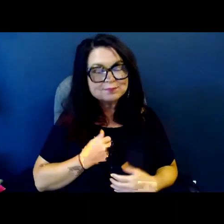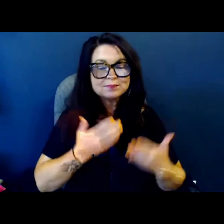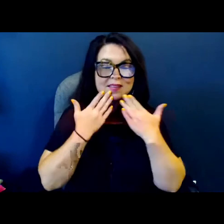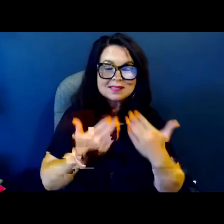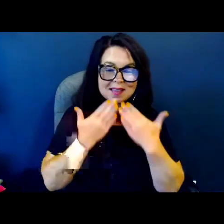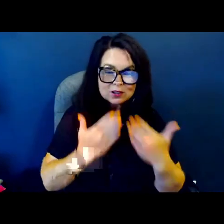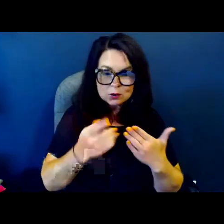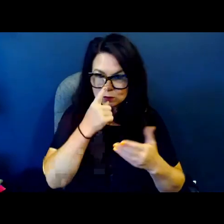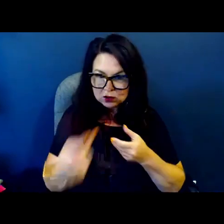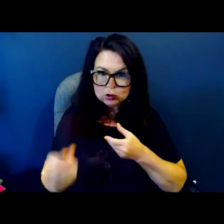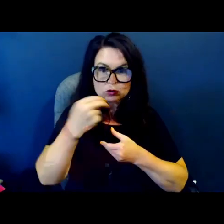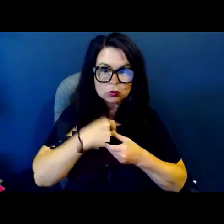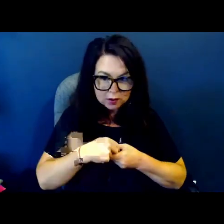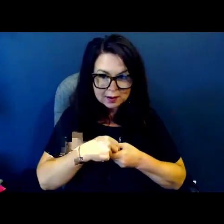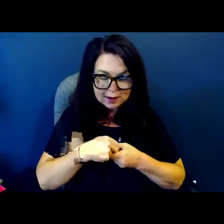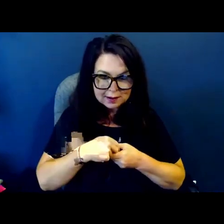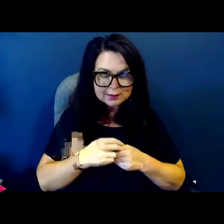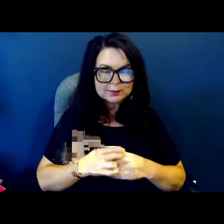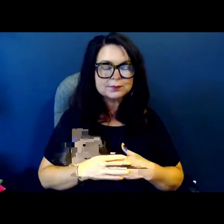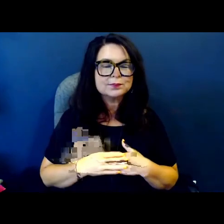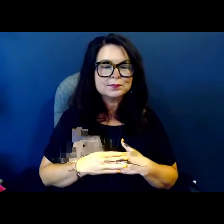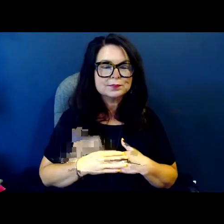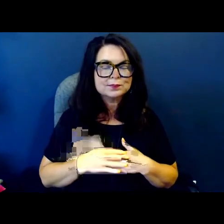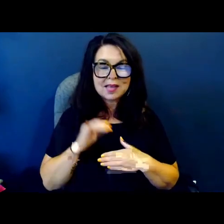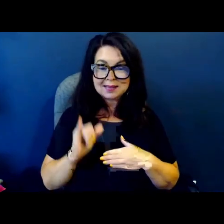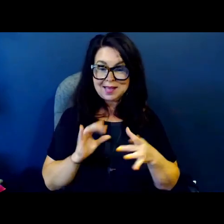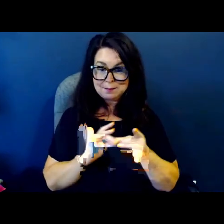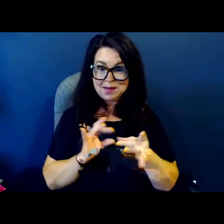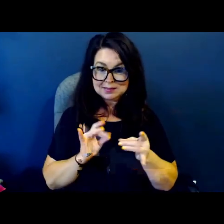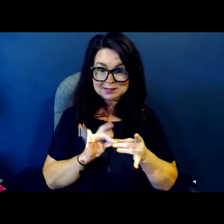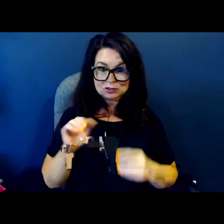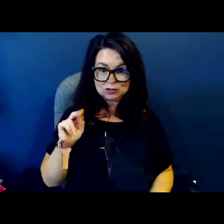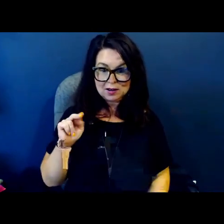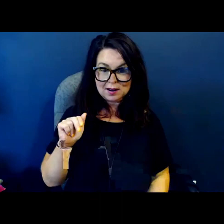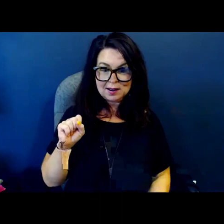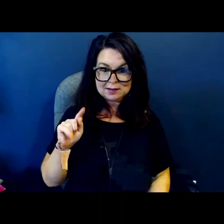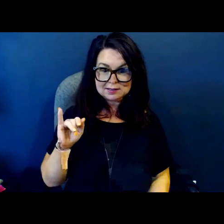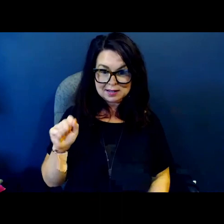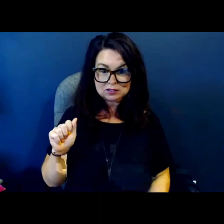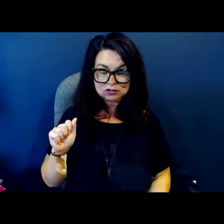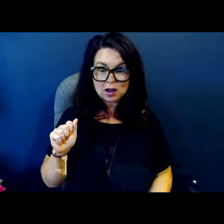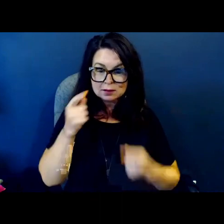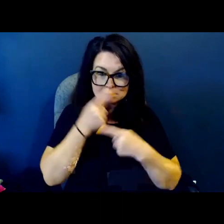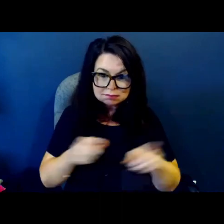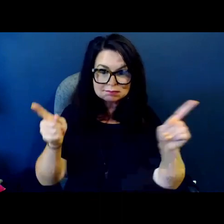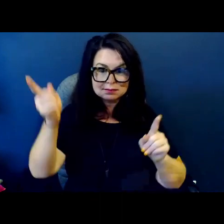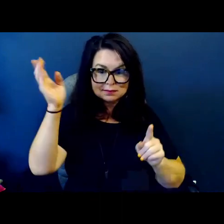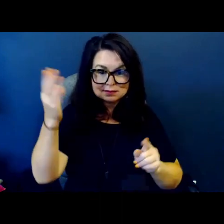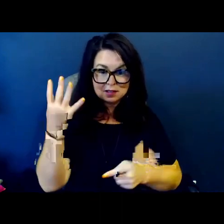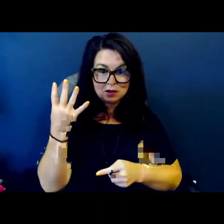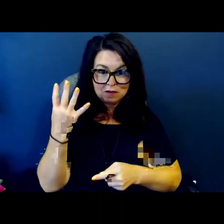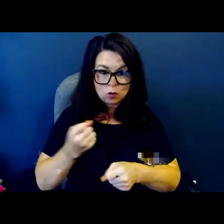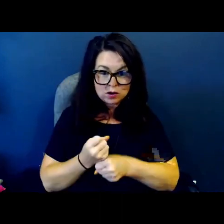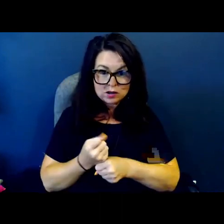for joining. And that message that Anastasia just shared 4 years ago, honestly for me, it